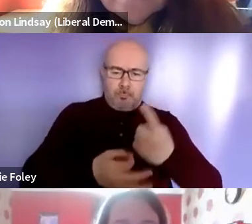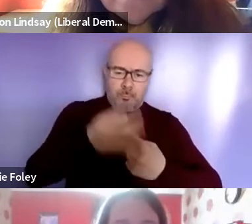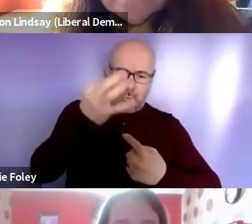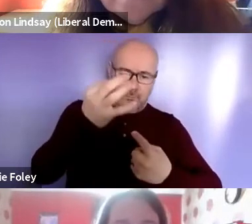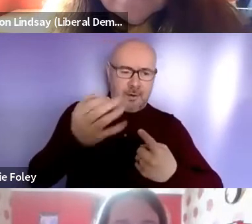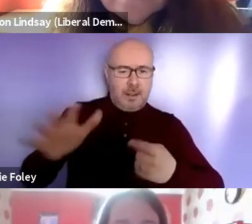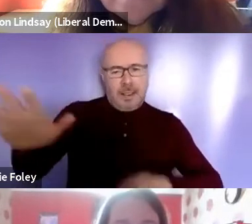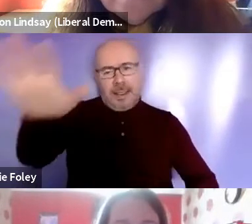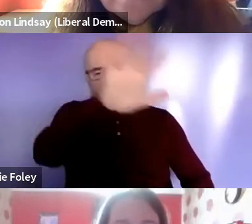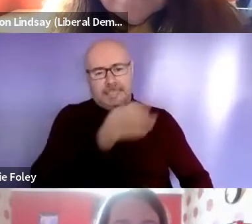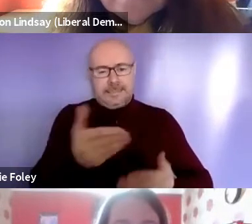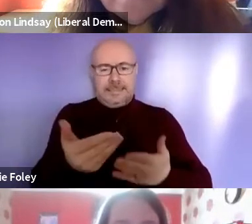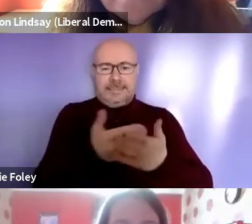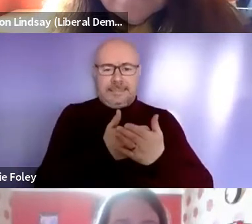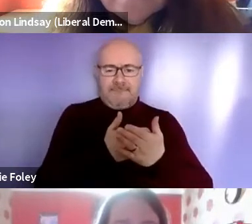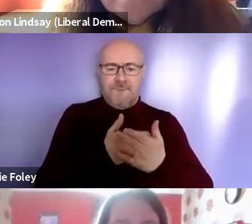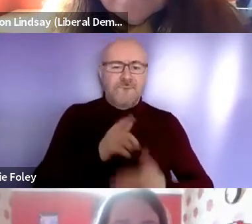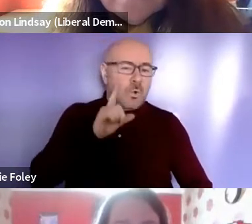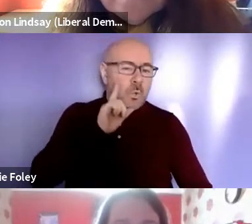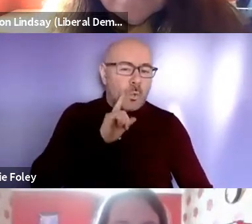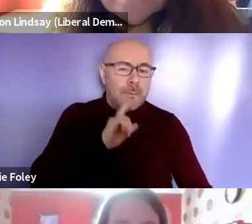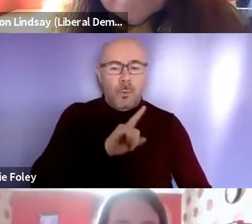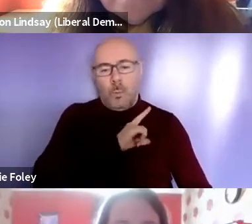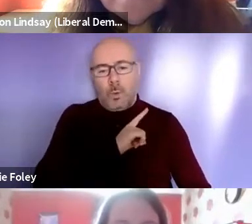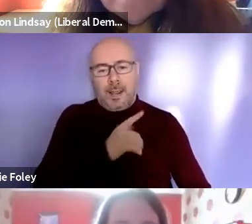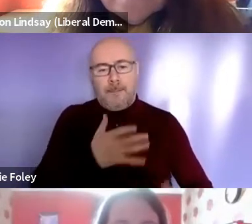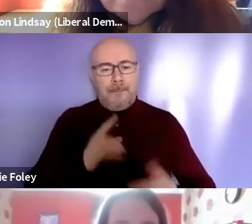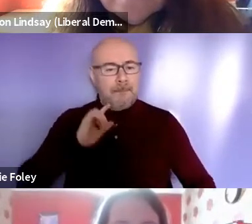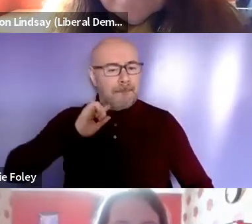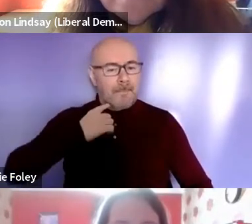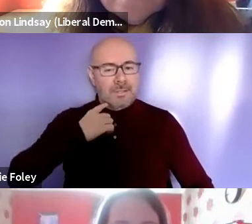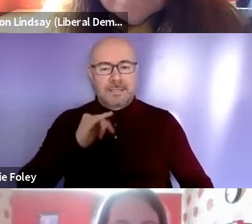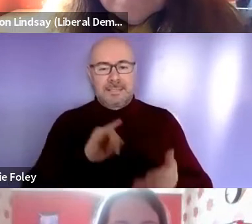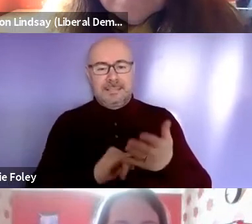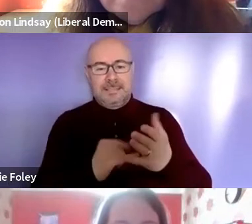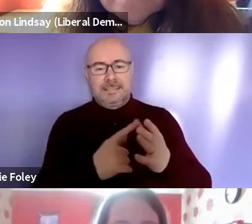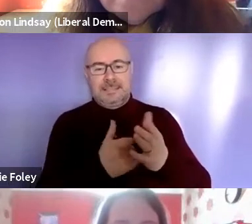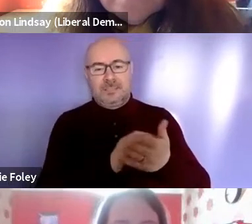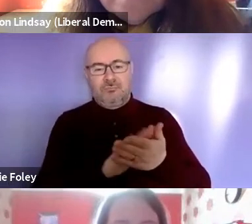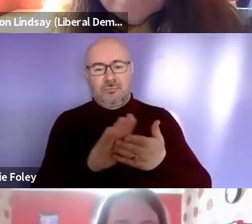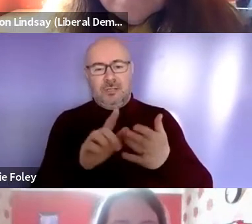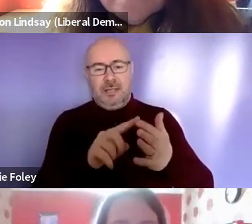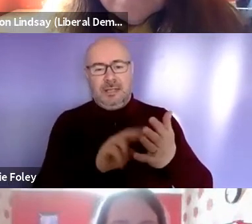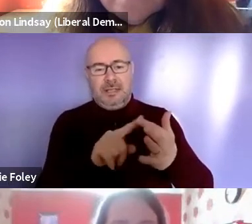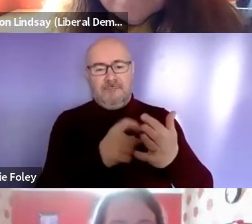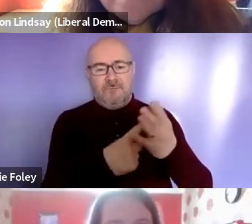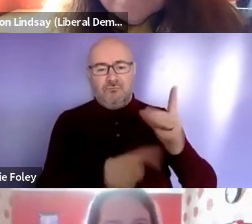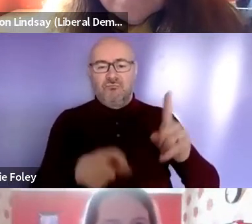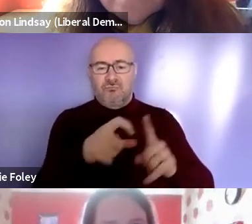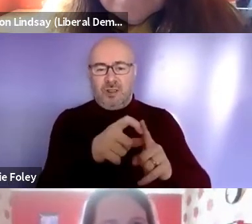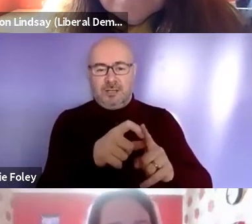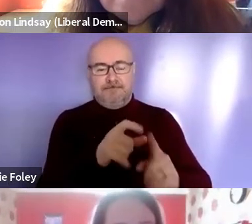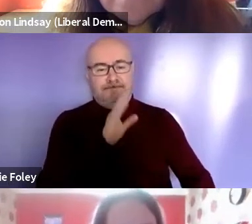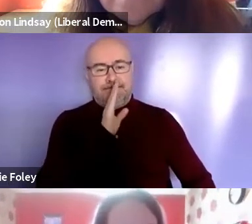murder of Sarah Everard. But when I read it, I thought, yeah, I agree with every point made, but none of it is new. When I was at university